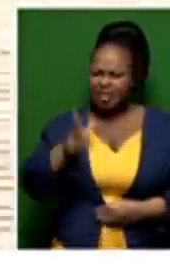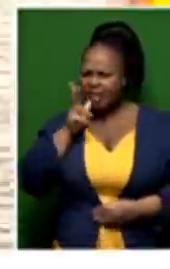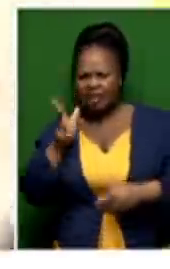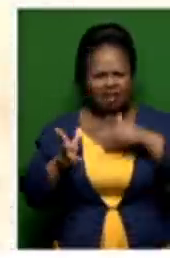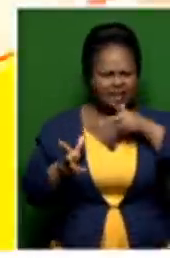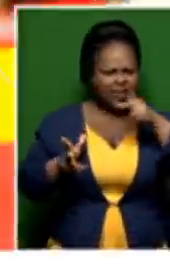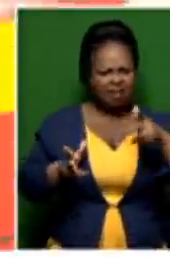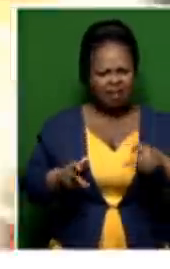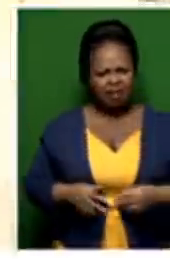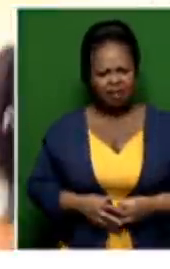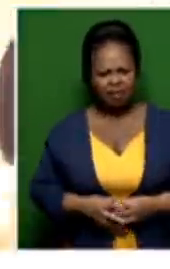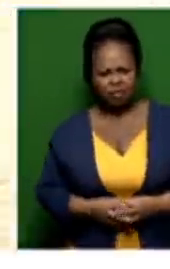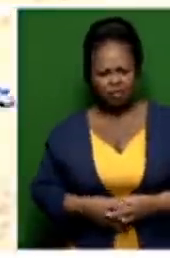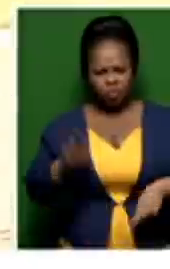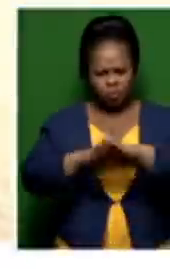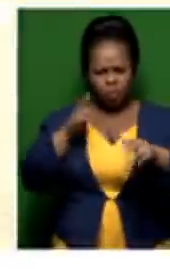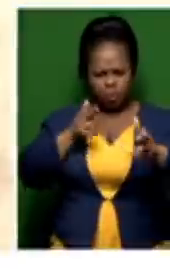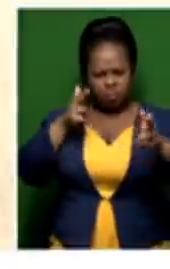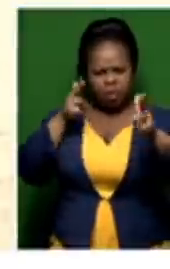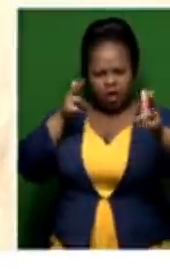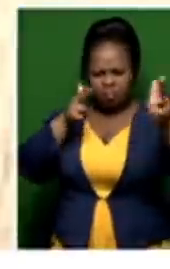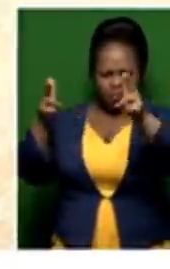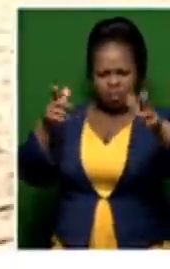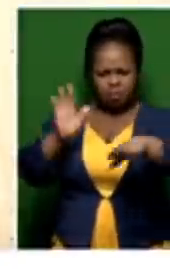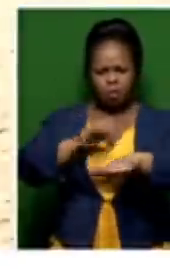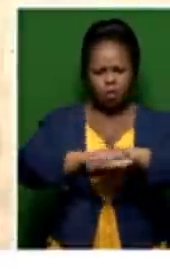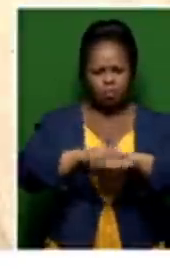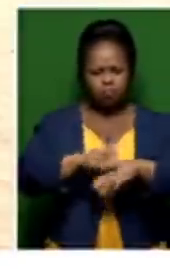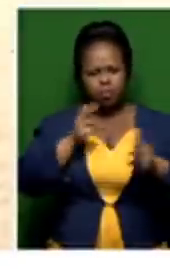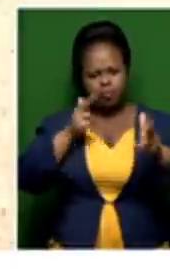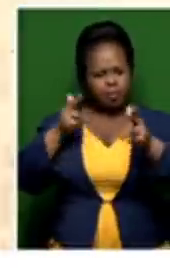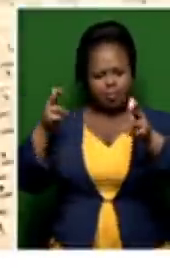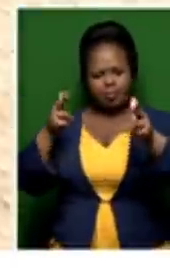screaming. More shots being fired.